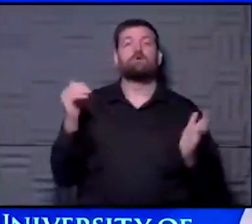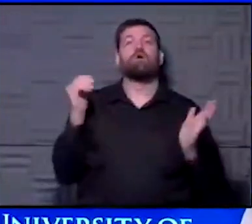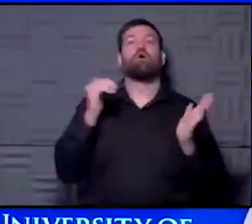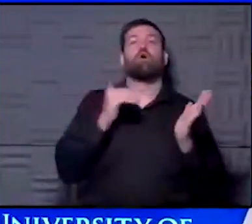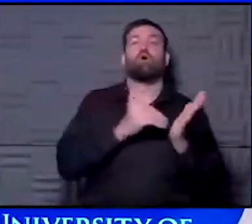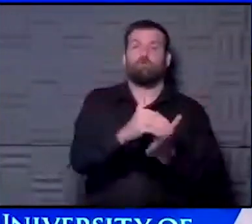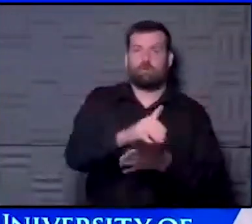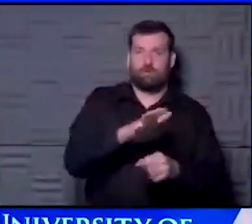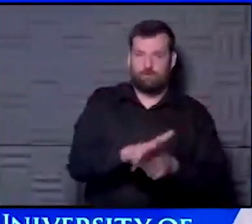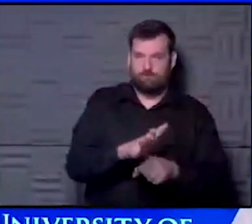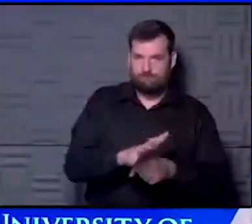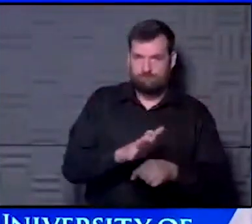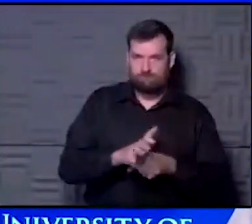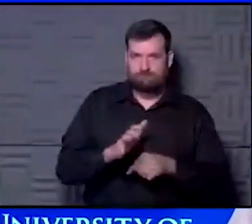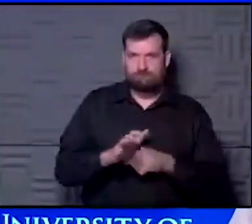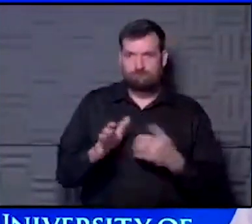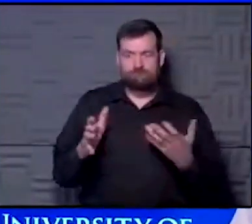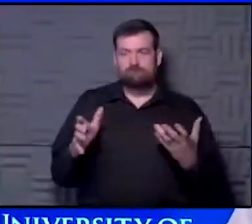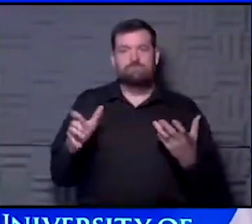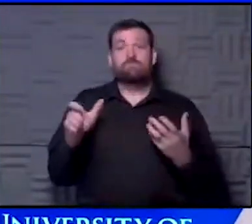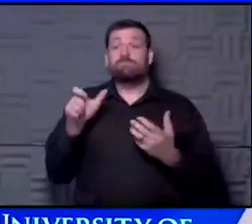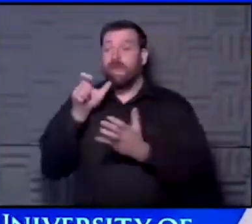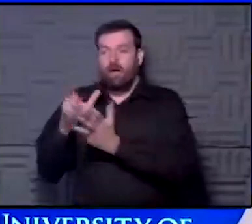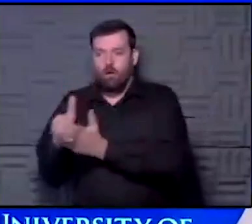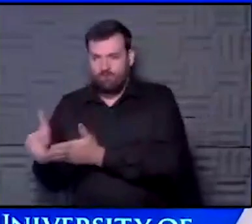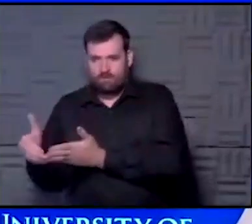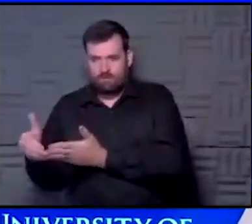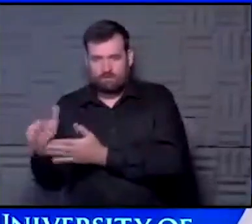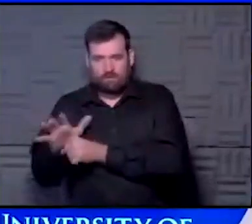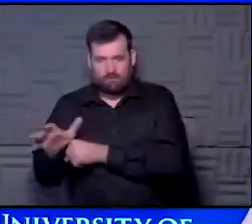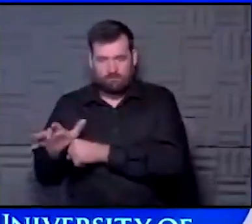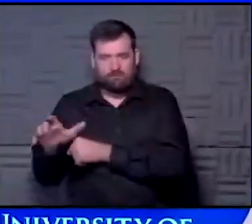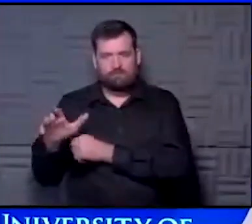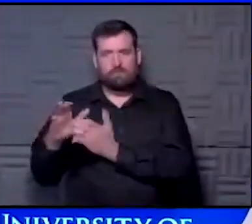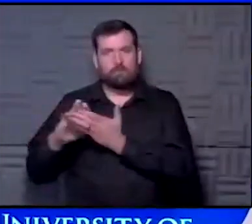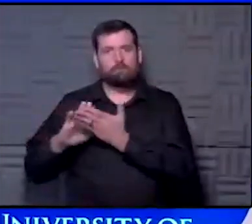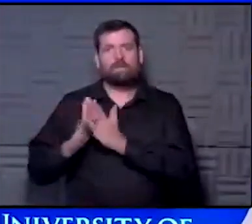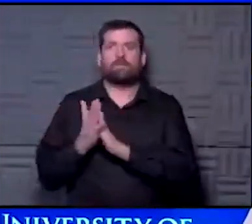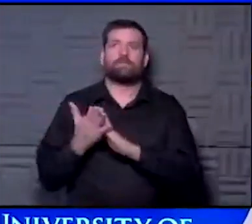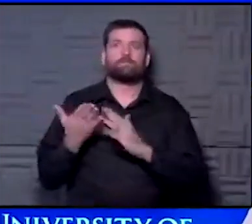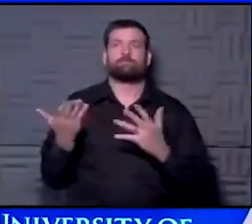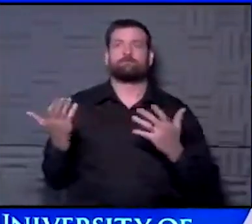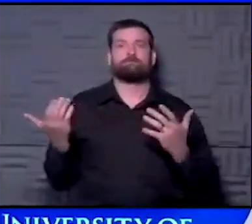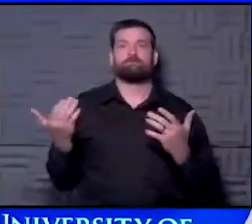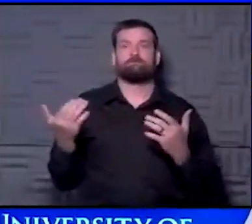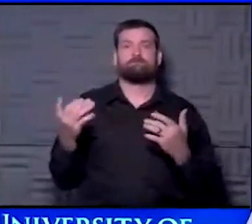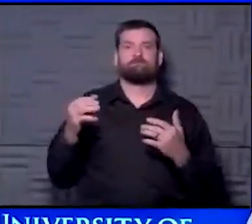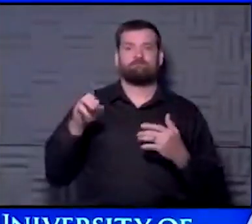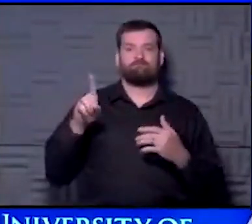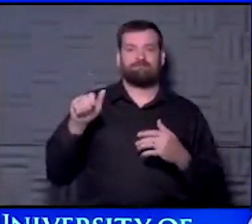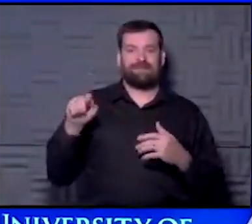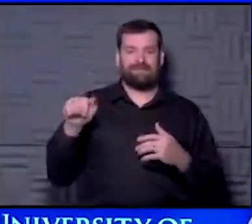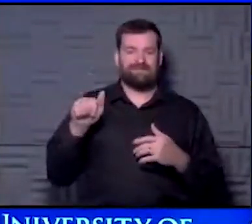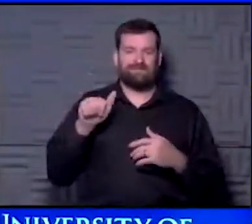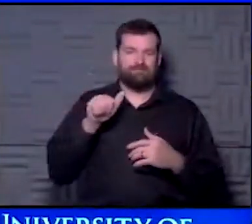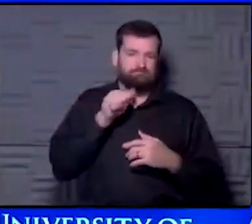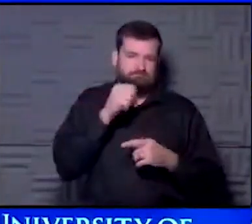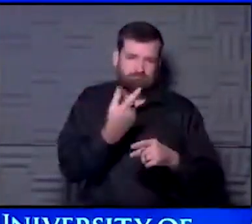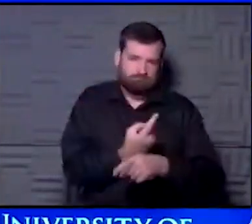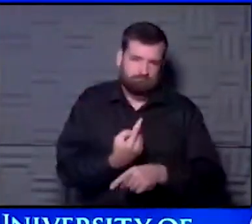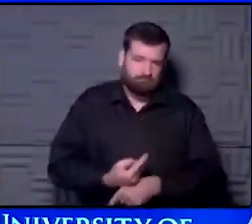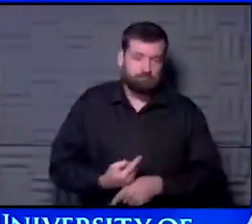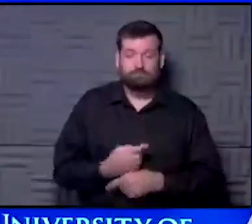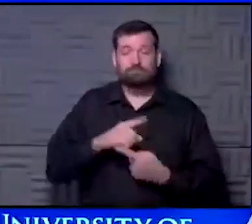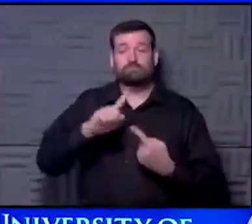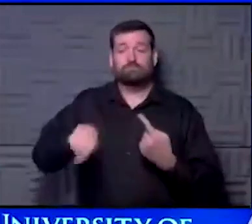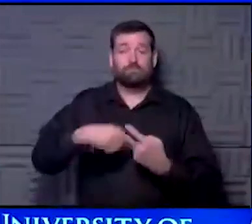enough basis, but not so frequent as they start running a risk of having data coming out that's not accurate. Because when you